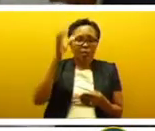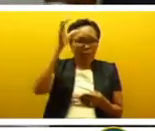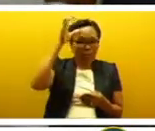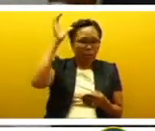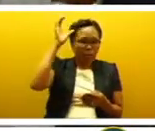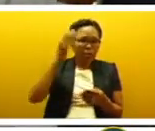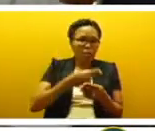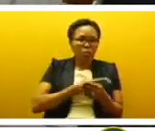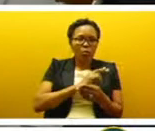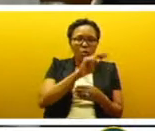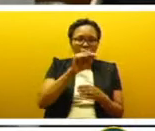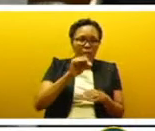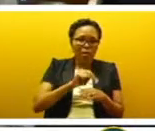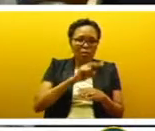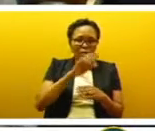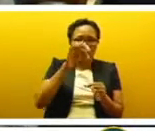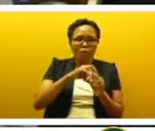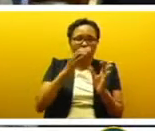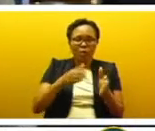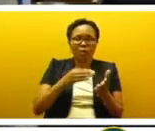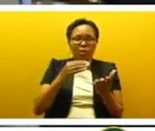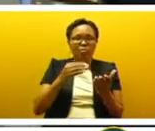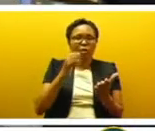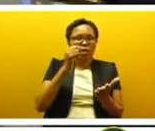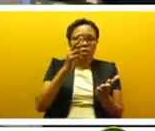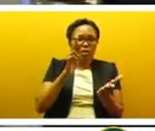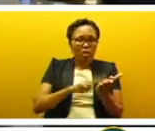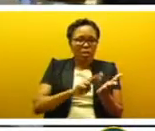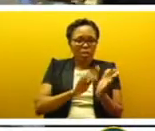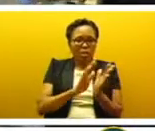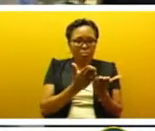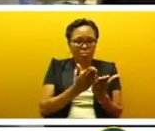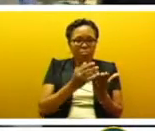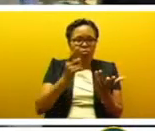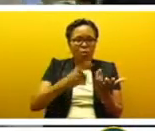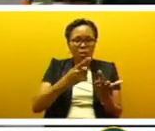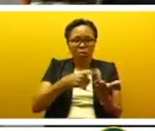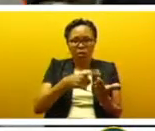the National Voter Register to calculate, and if I may just read it quickly to the court.